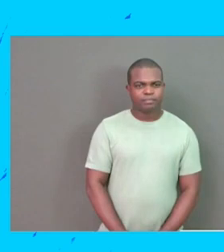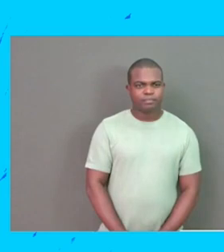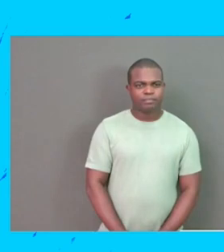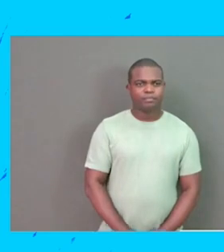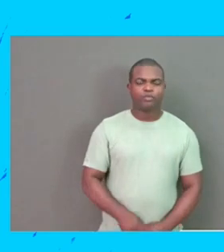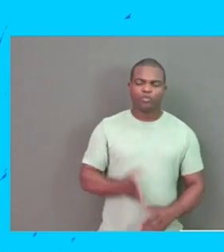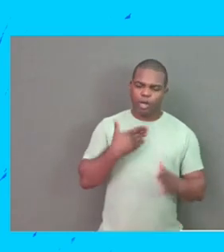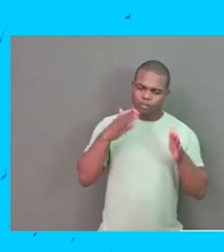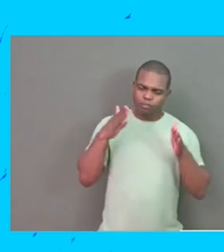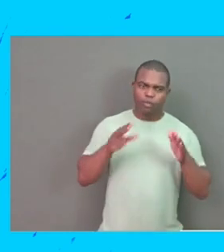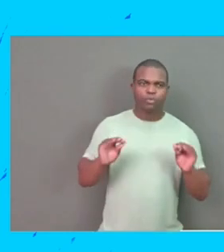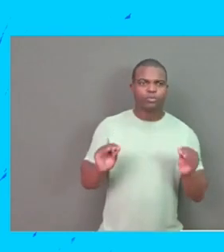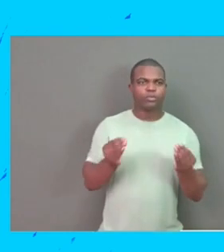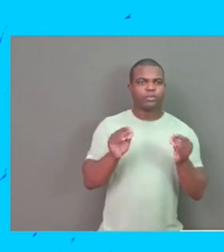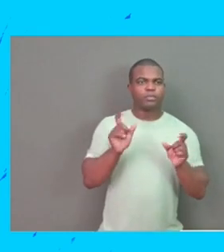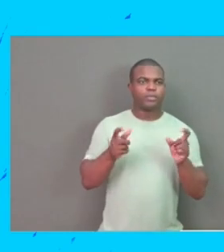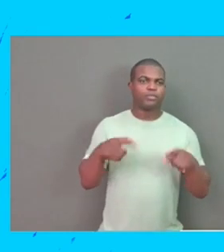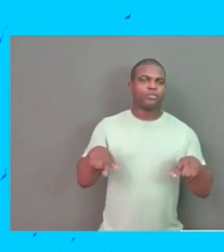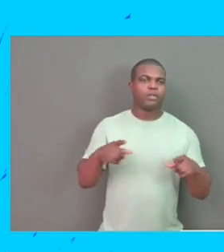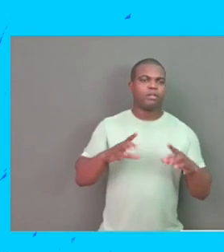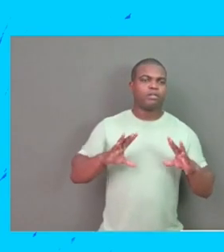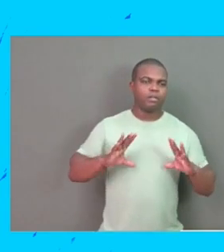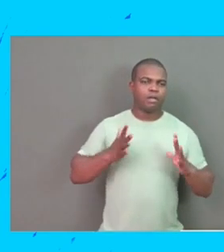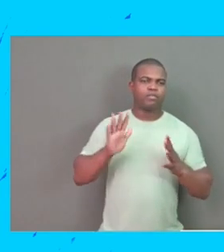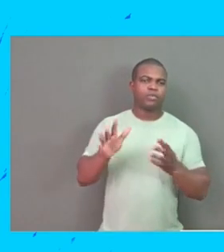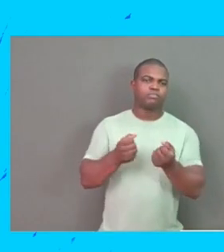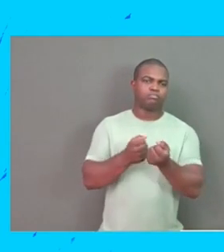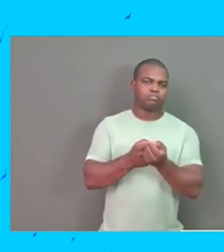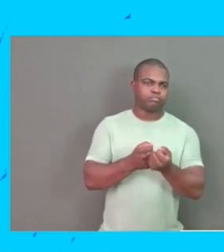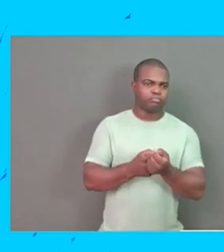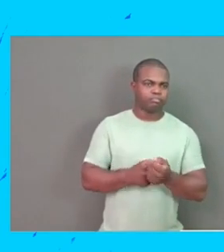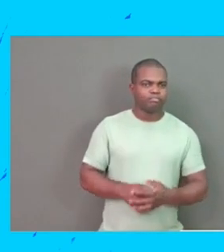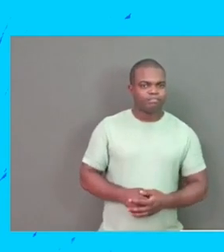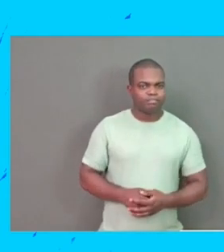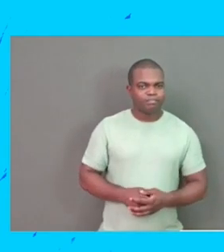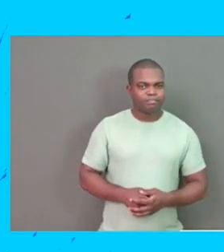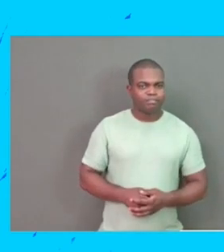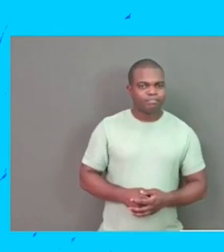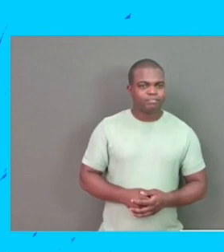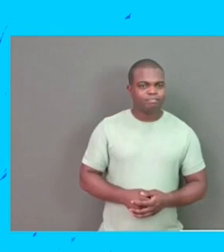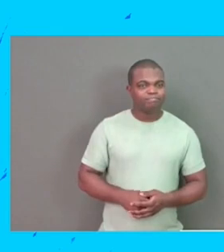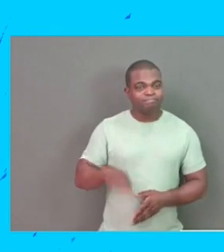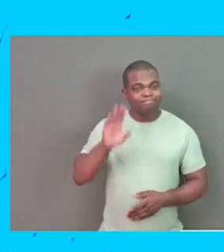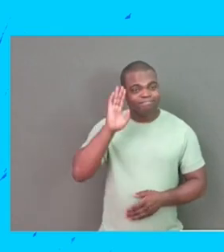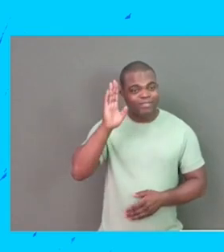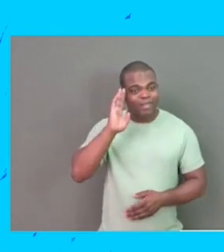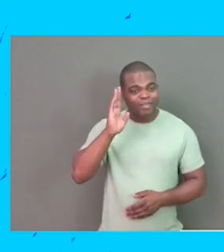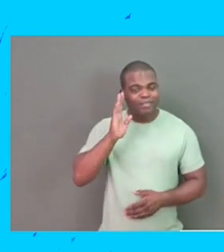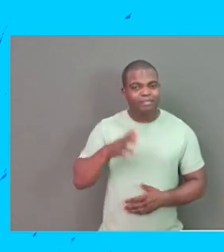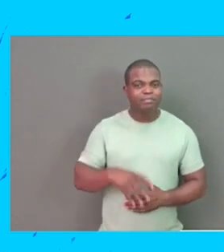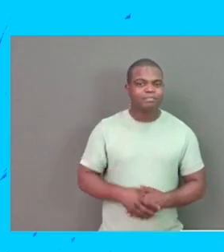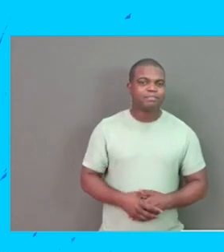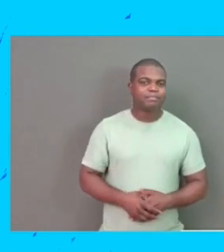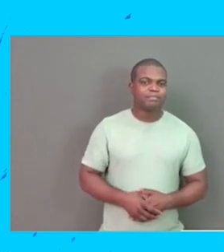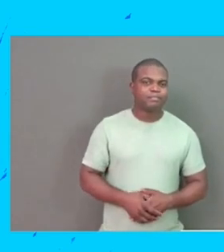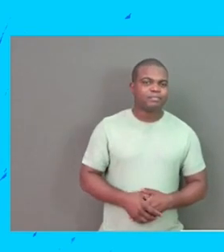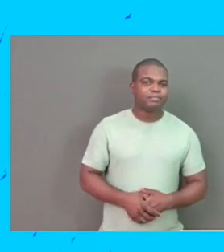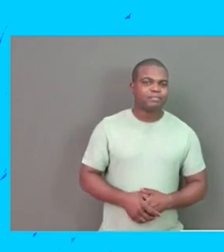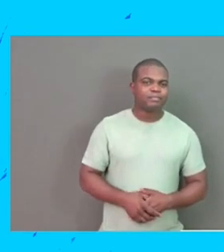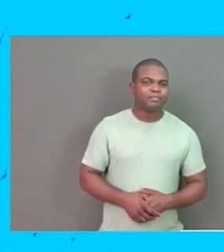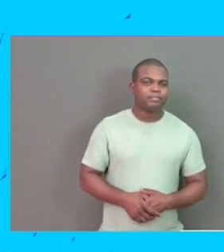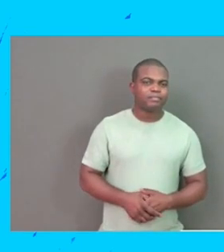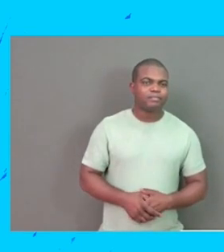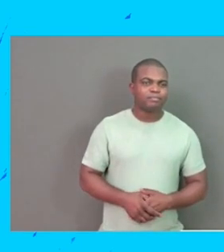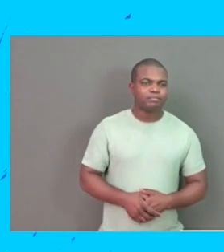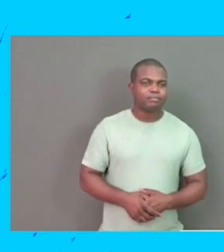Hello everybody, how are you doing? My name is Mrs. Engineer Alaja, Professor, Doctorate, Akokaduroke.